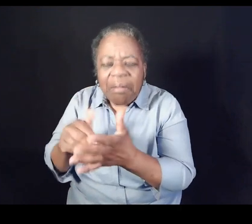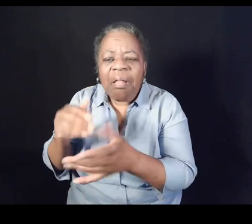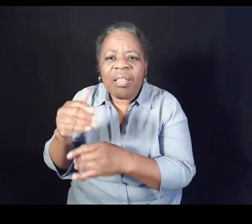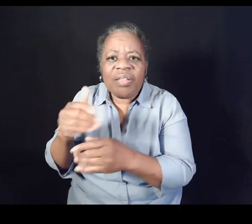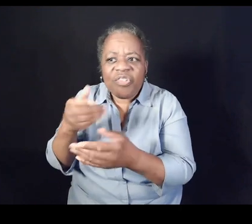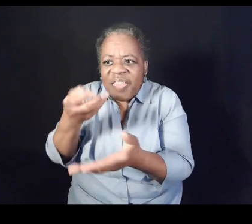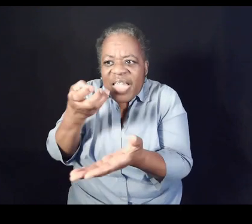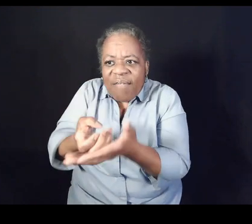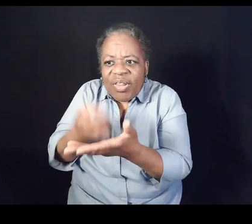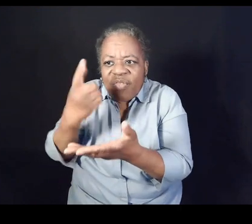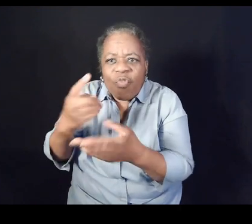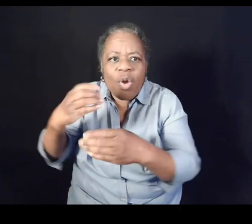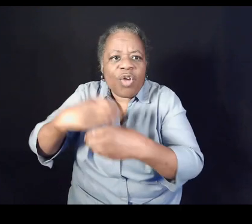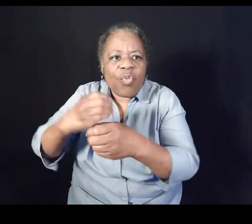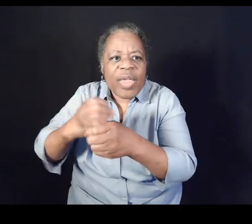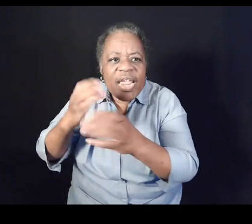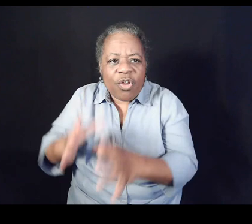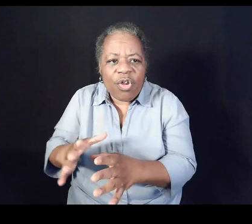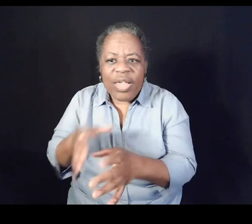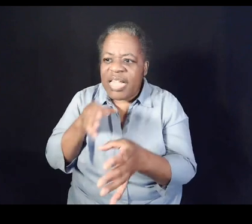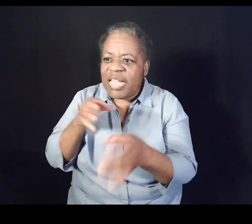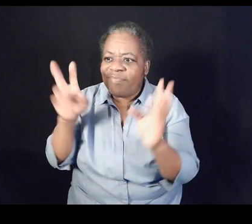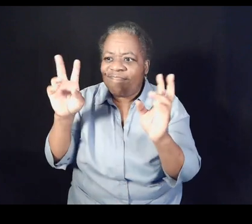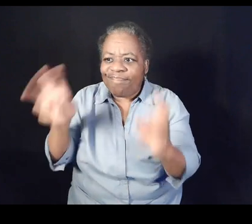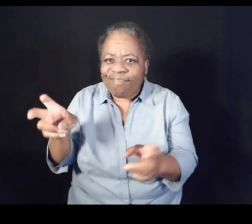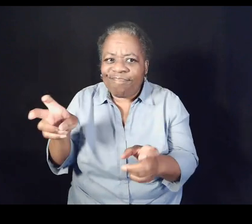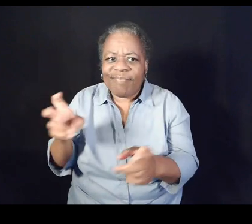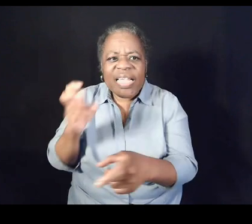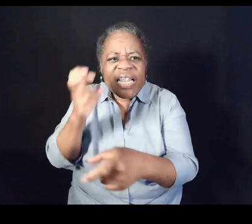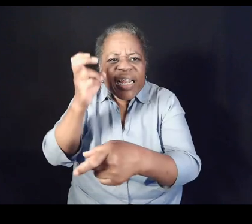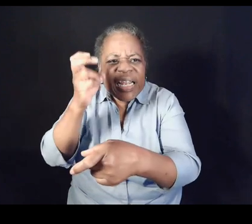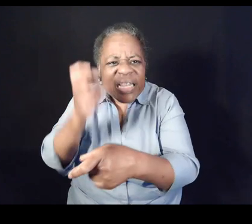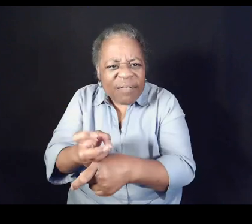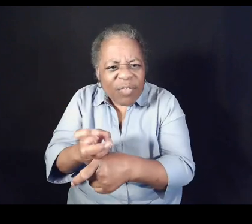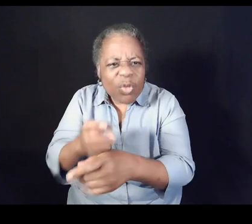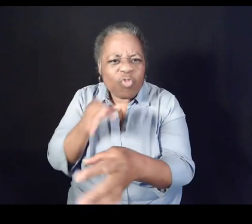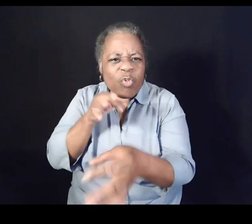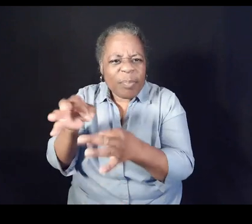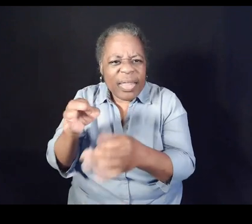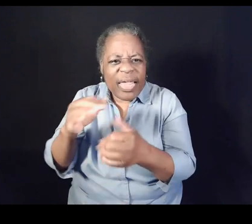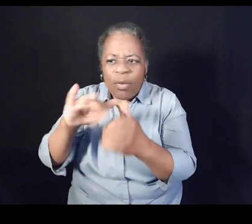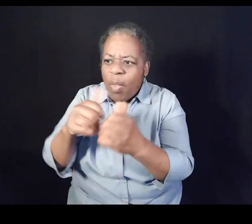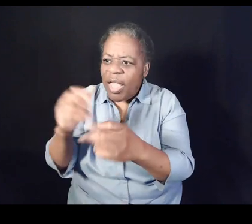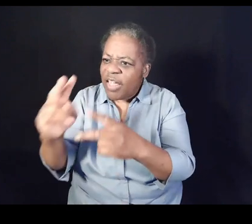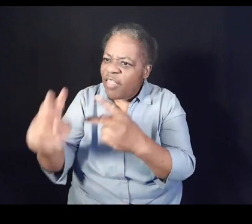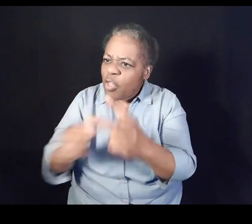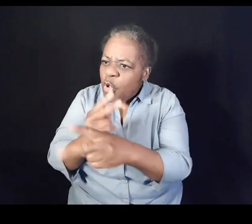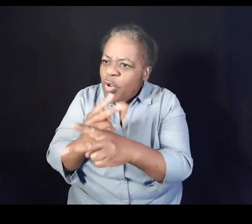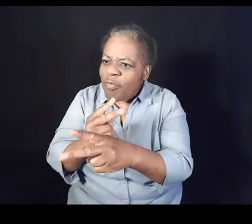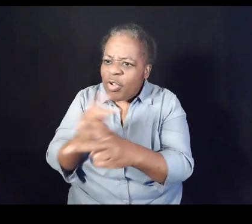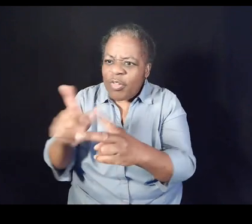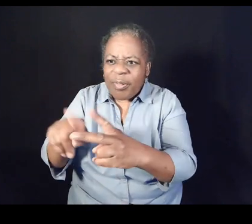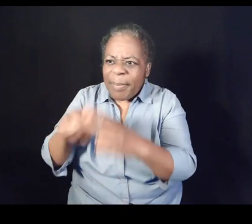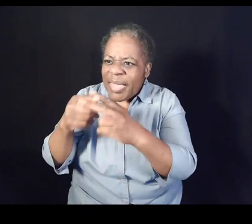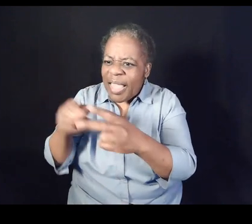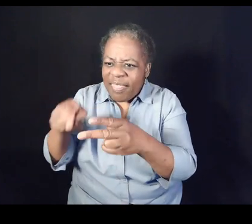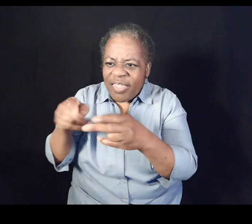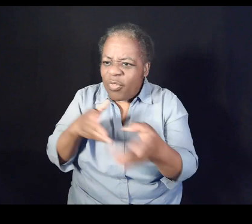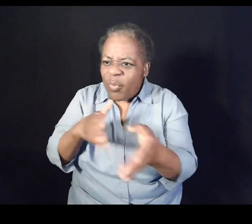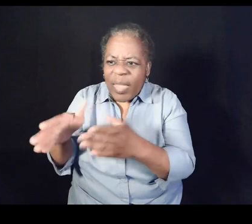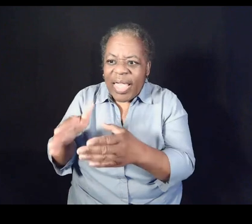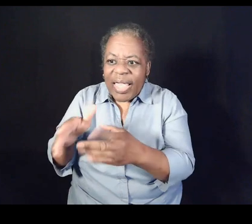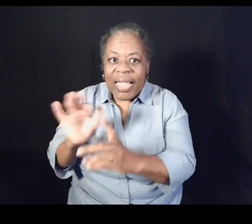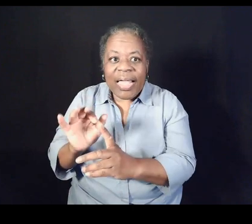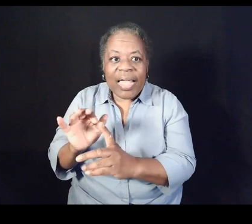It would be very difficult to explain why the universe would have begun in just this way, except as the act of a God